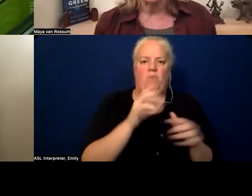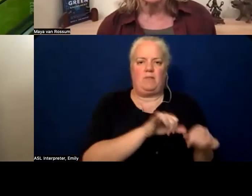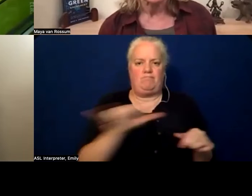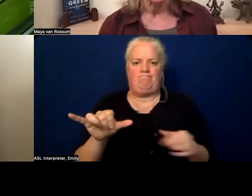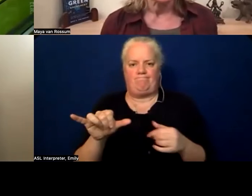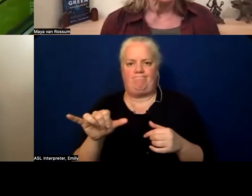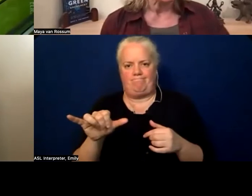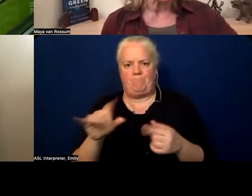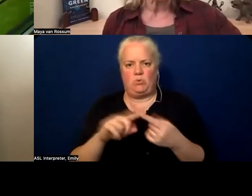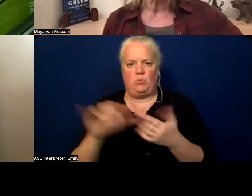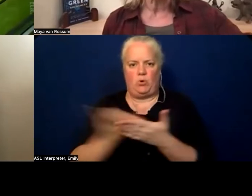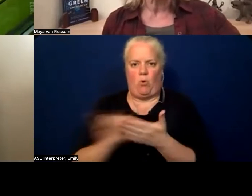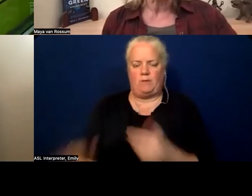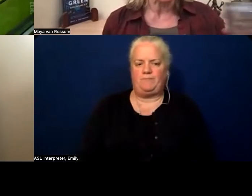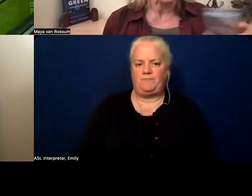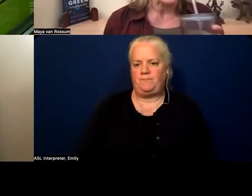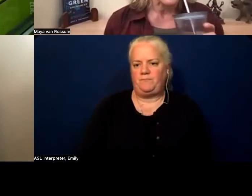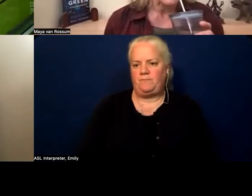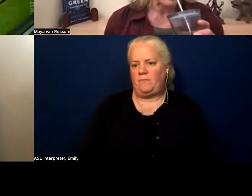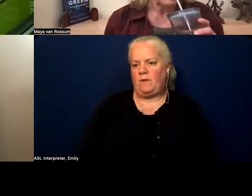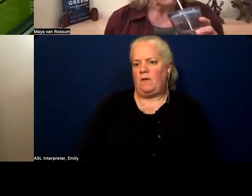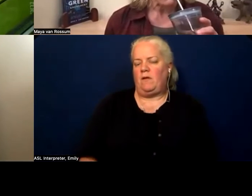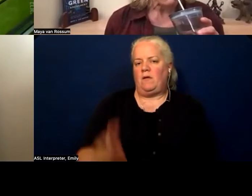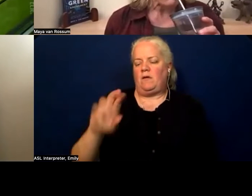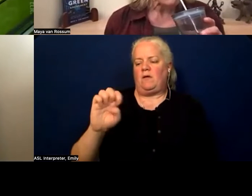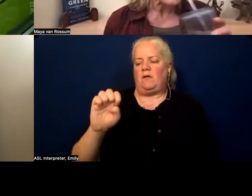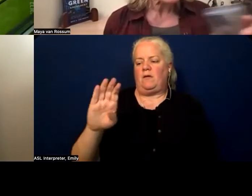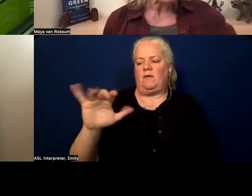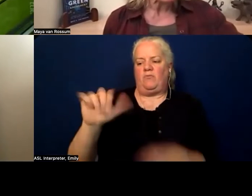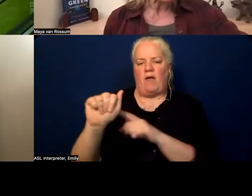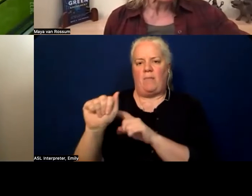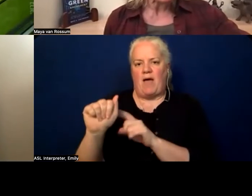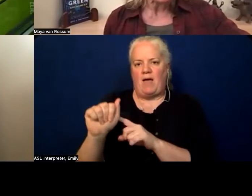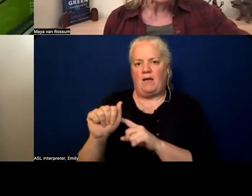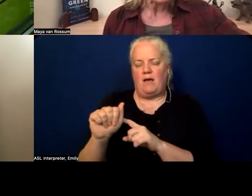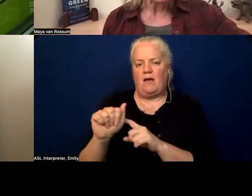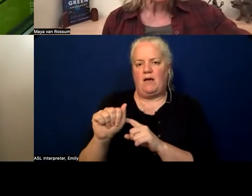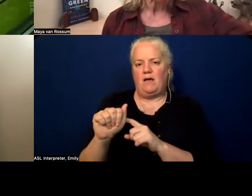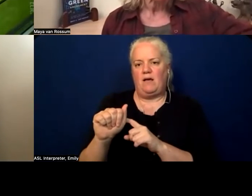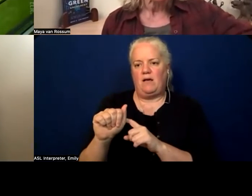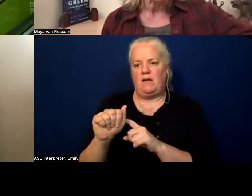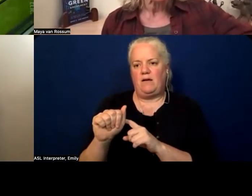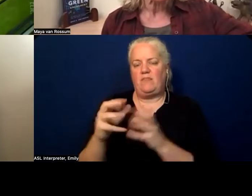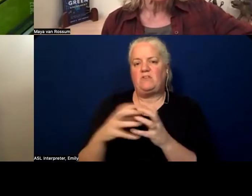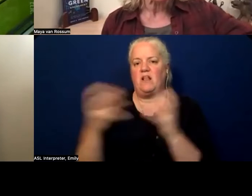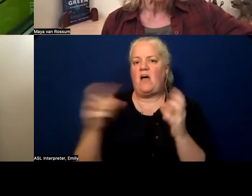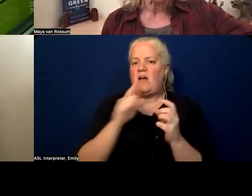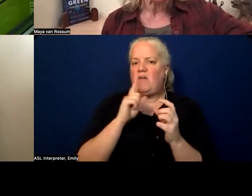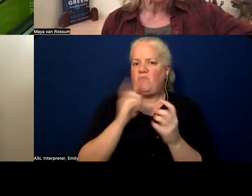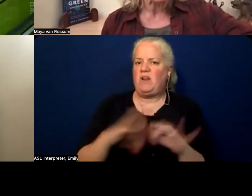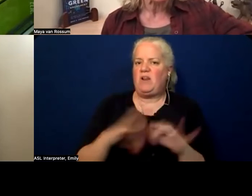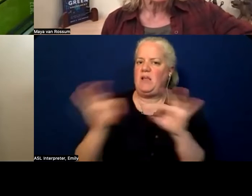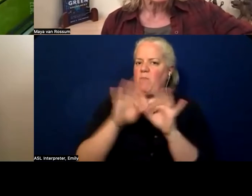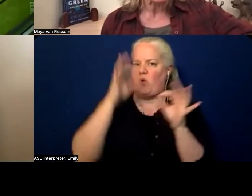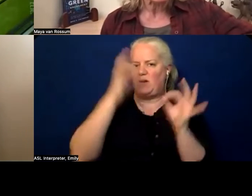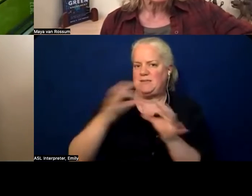also add that there are a number of really compelling decisions from national courts around the world. I mean, international